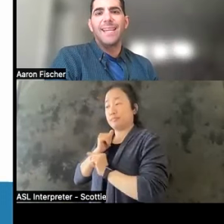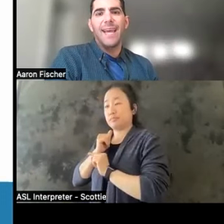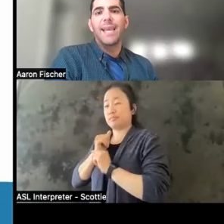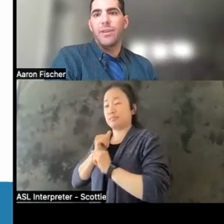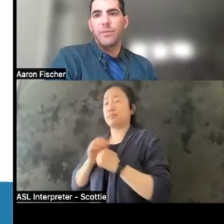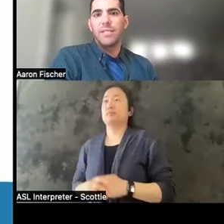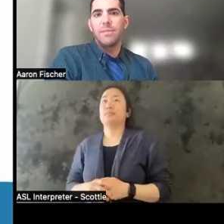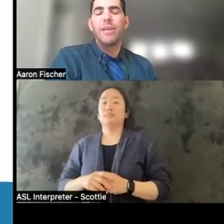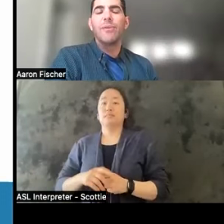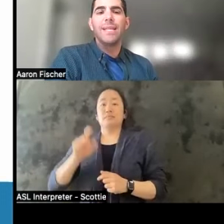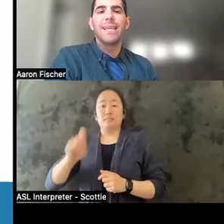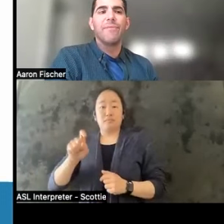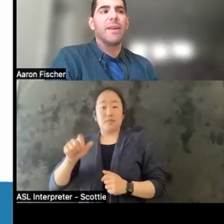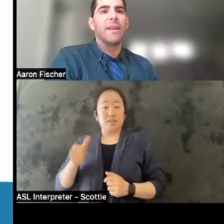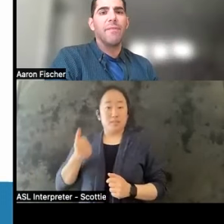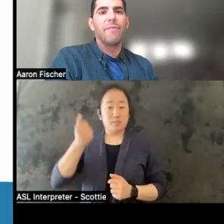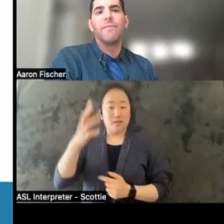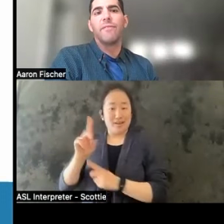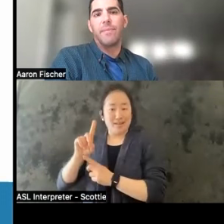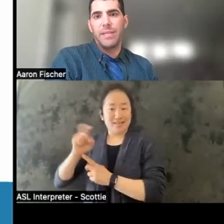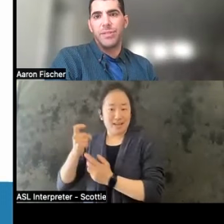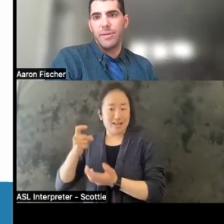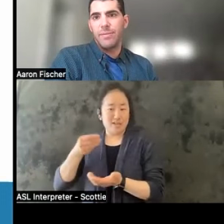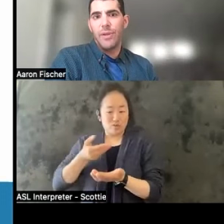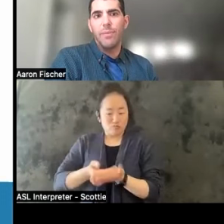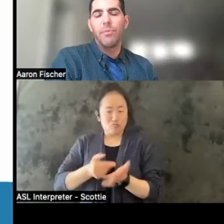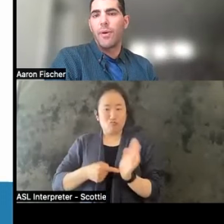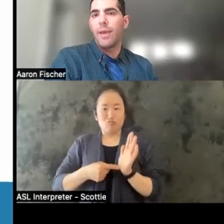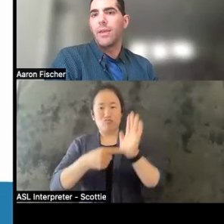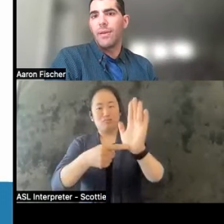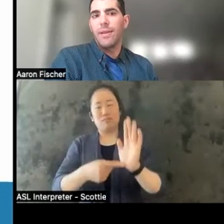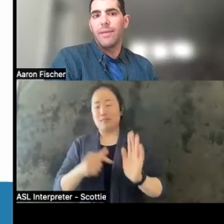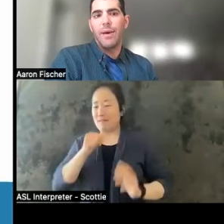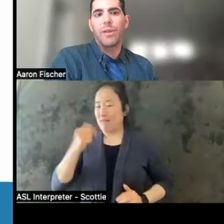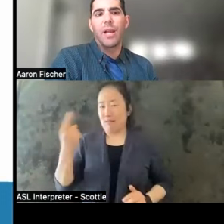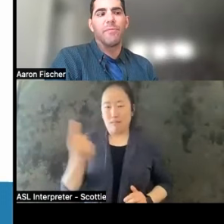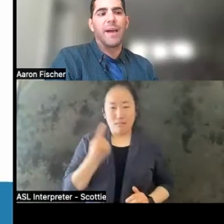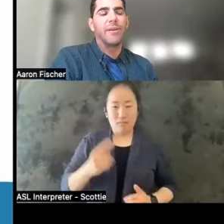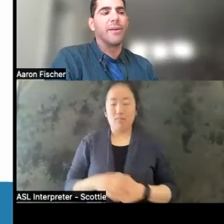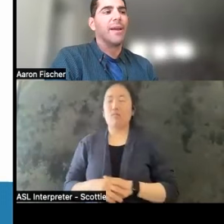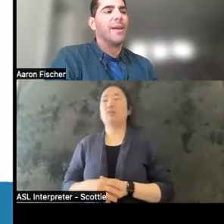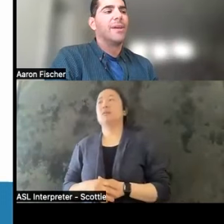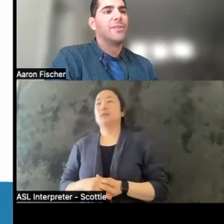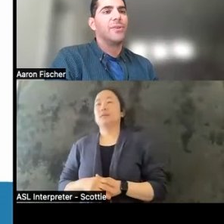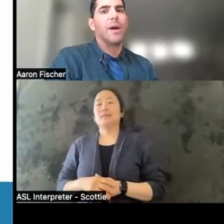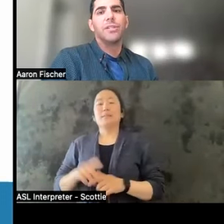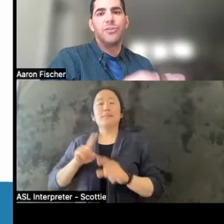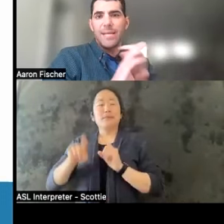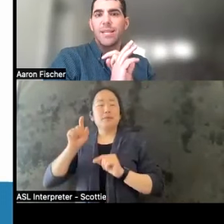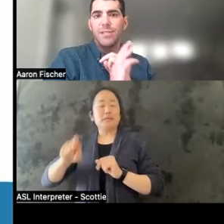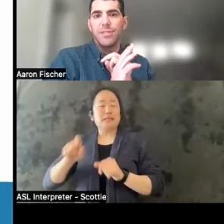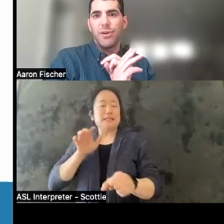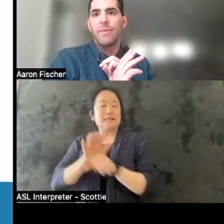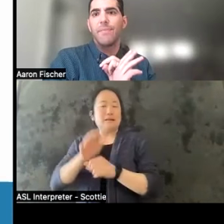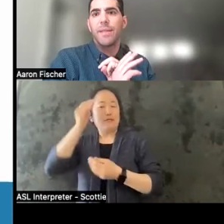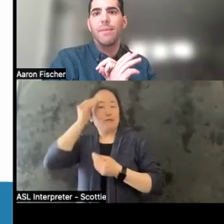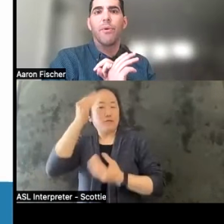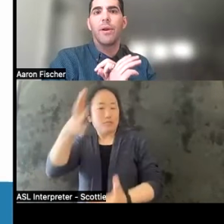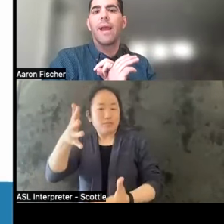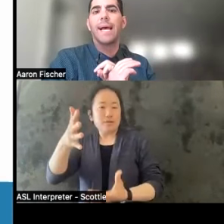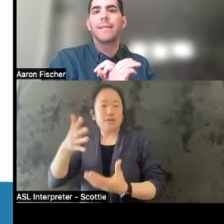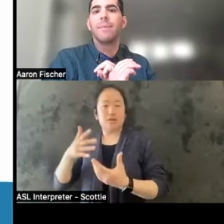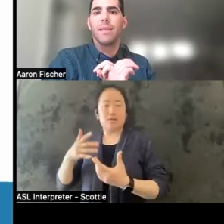provide a diagnosis, but you need to give enough information, you employee and healthcare provider, to address a concern